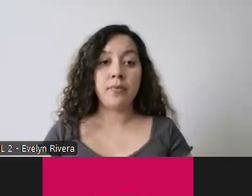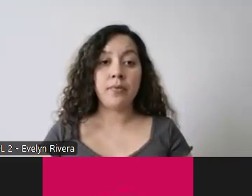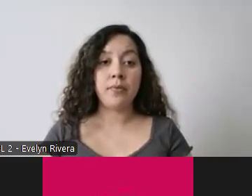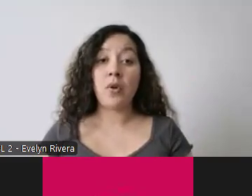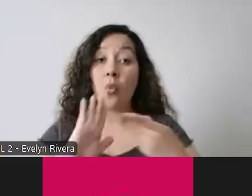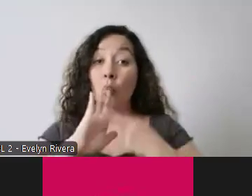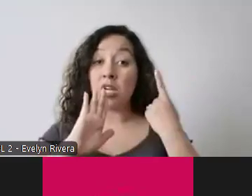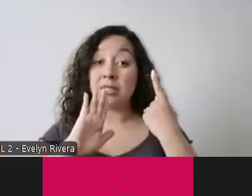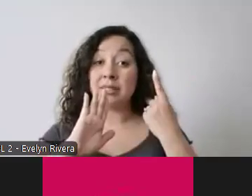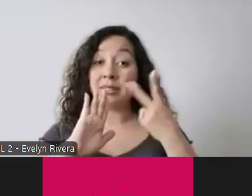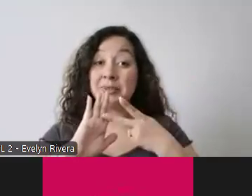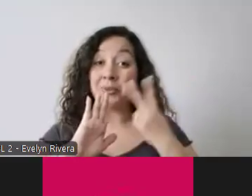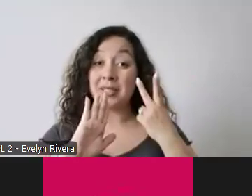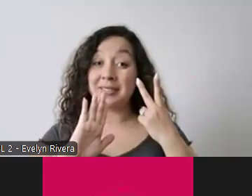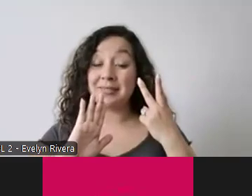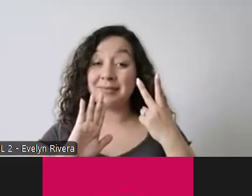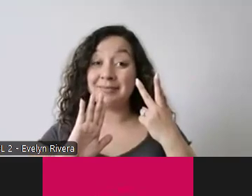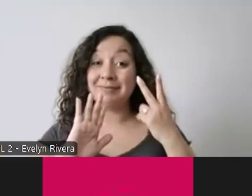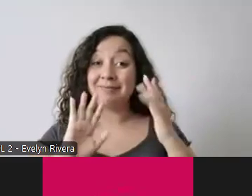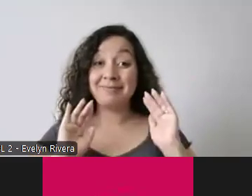Once, twice. All